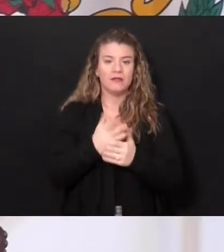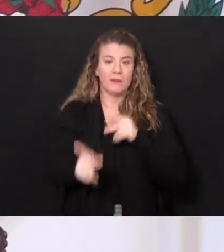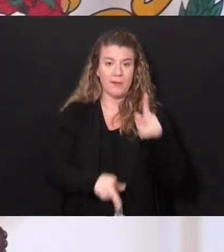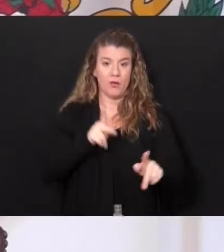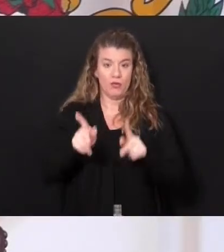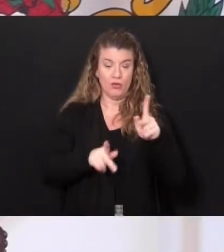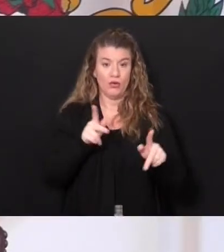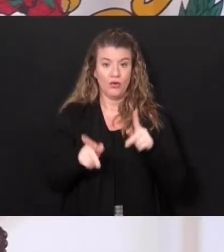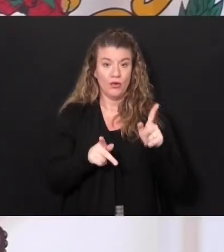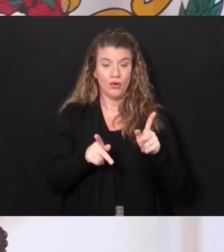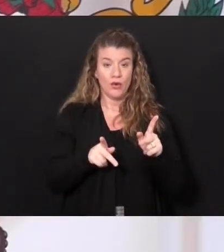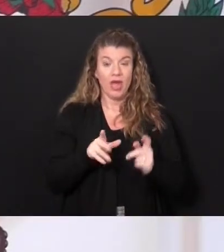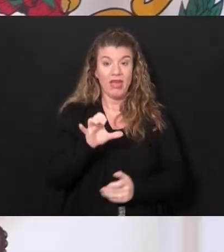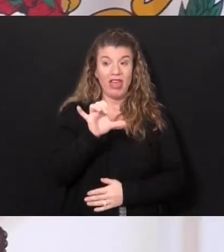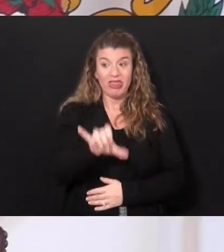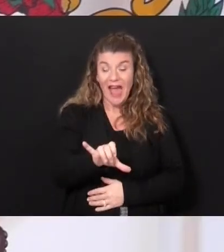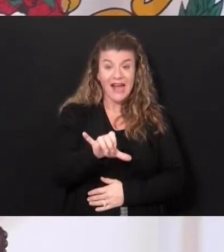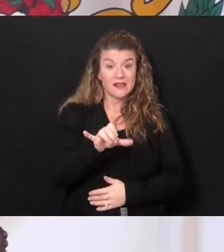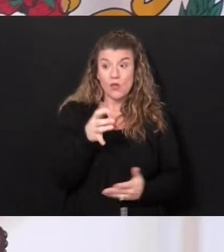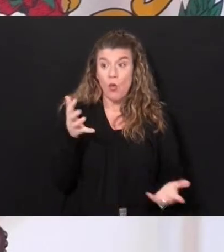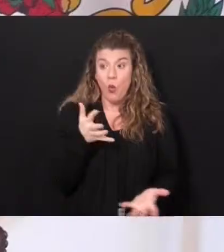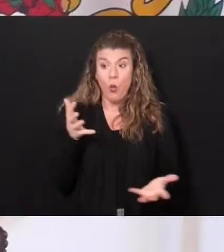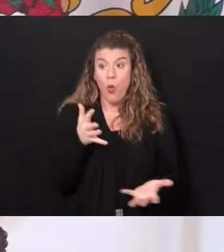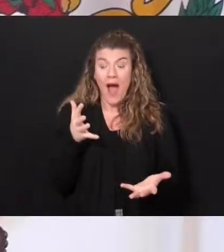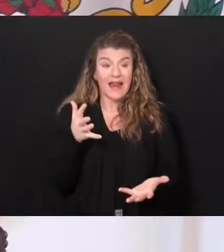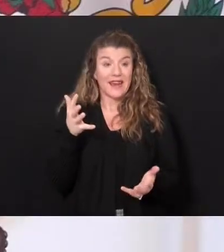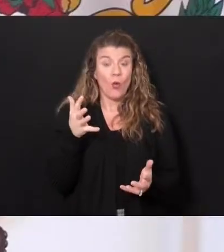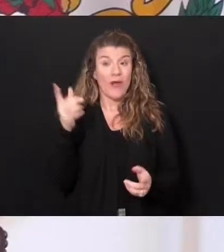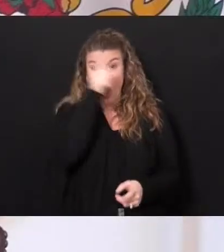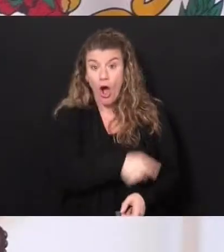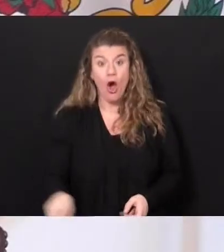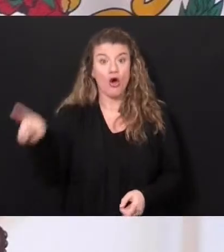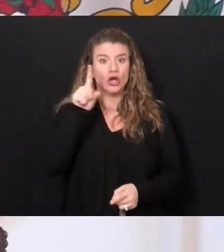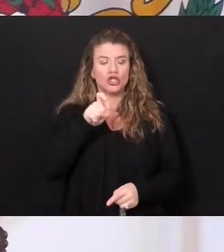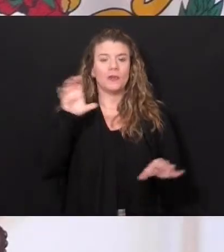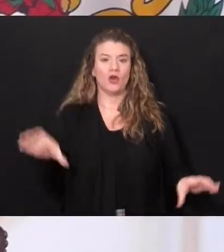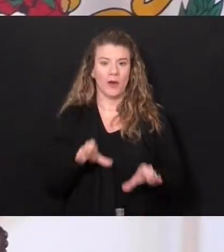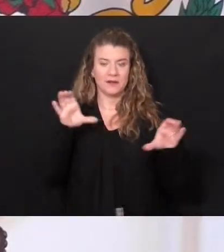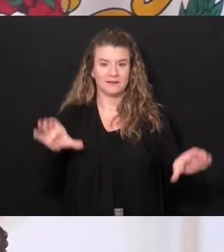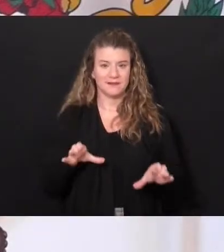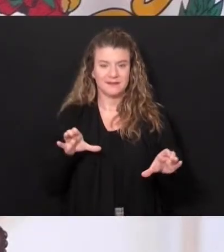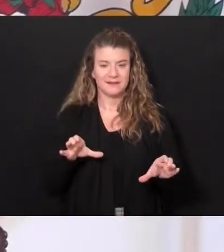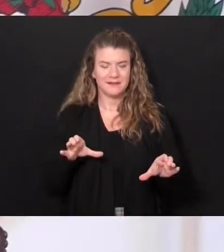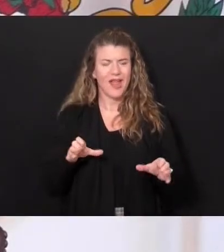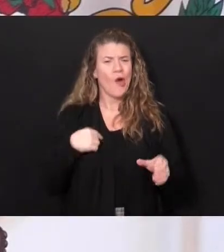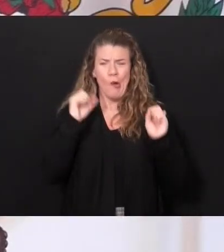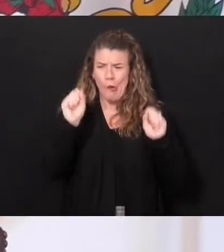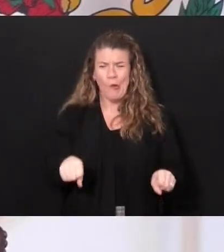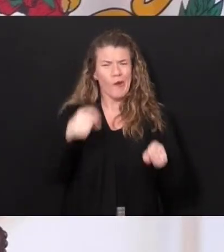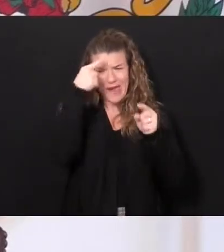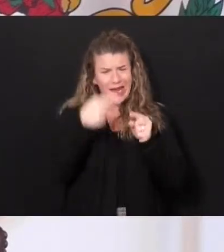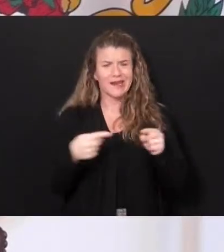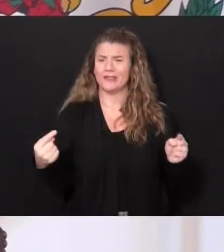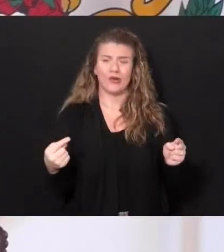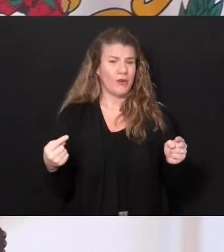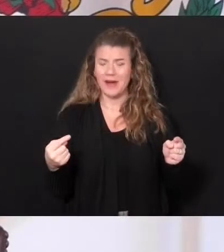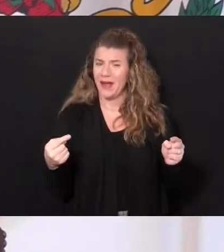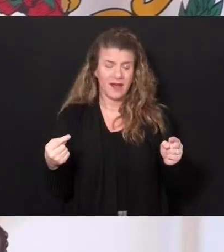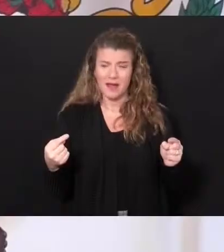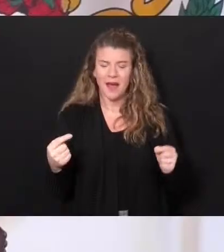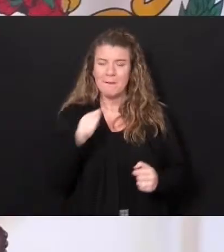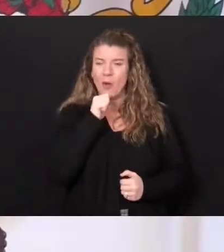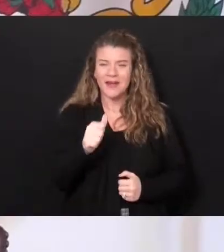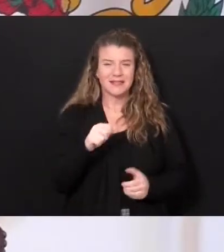that's exactly what everybody in this nation should be. We may disagree, but we don't have to